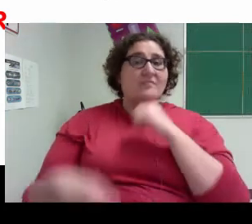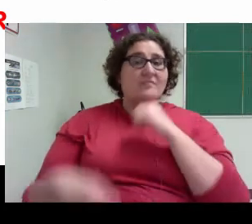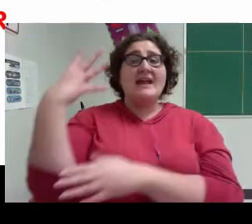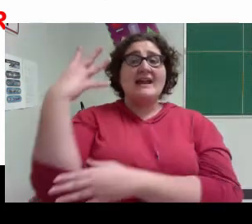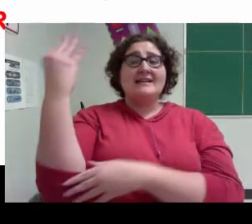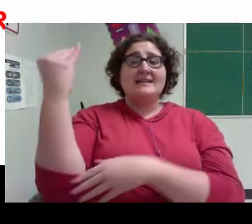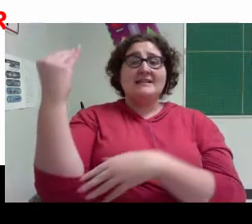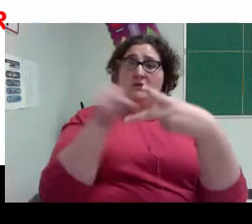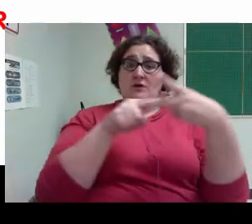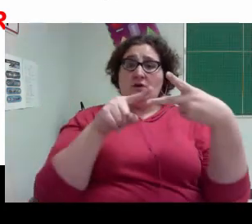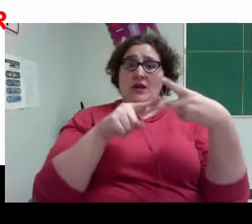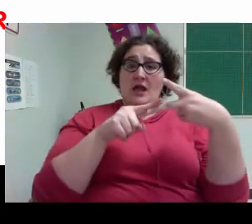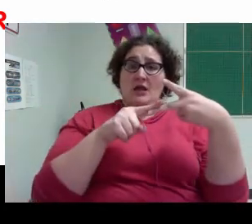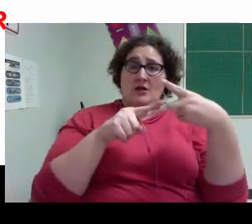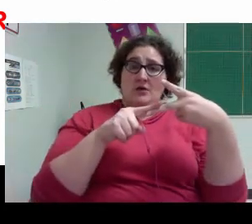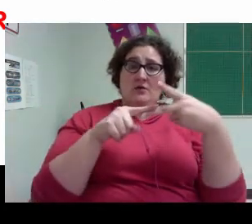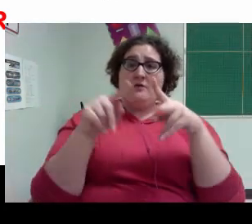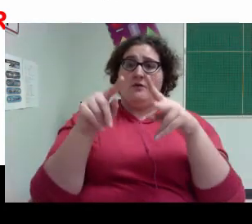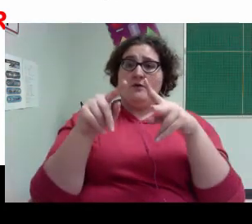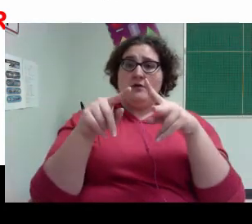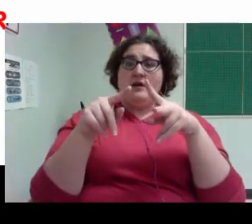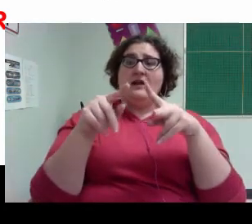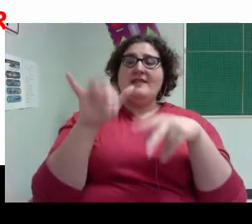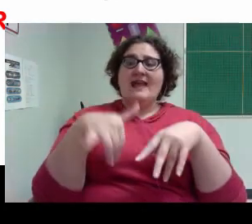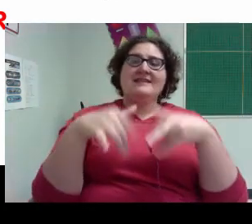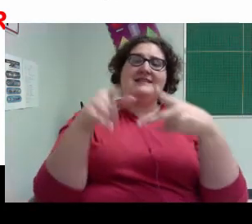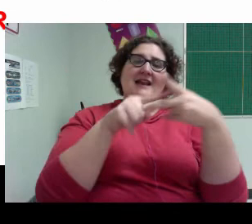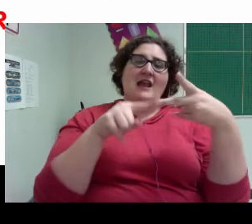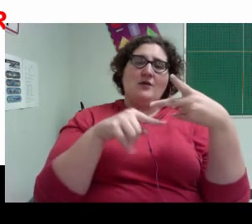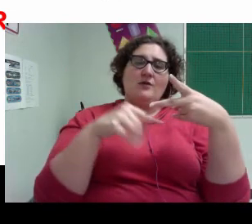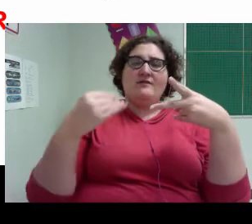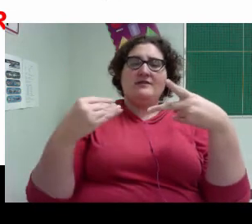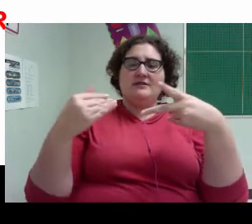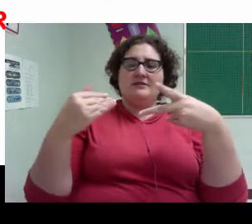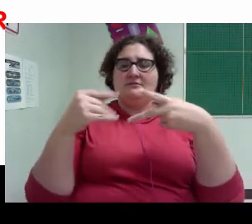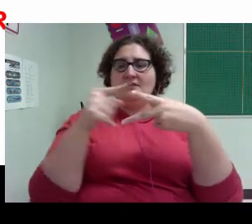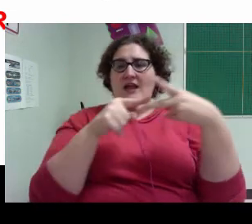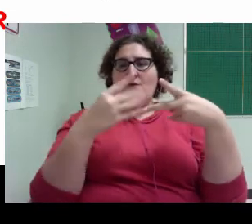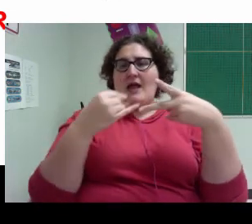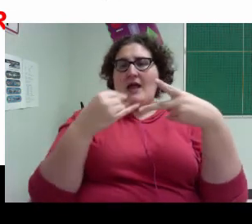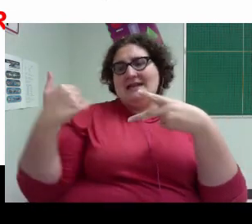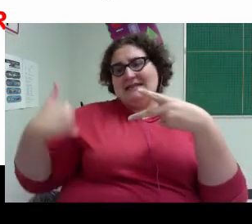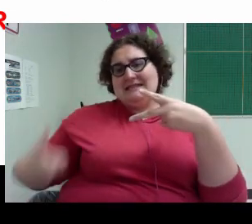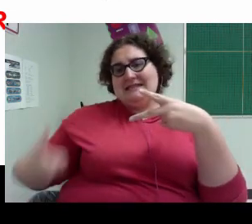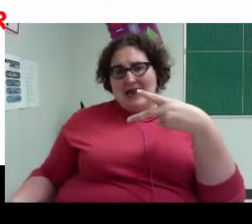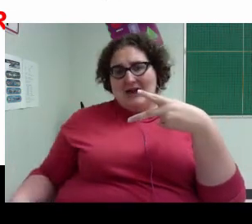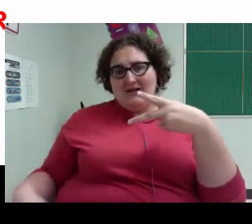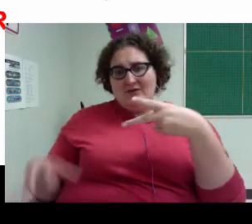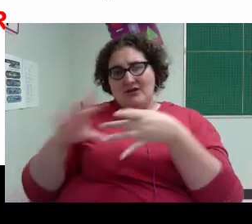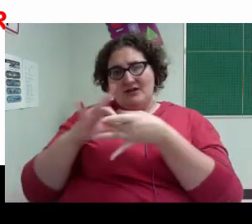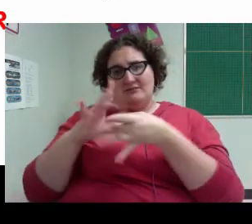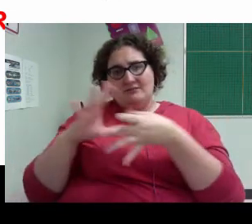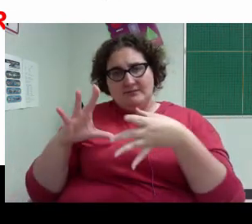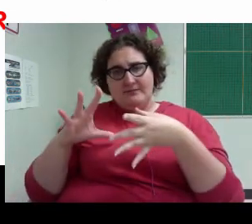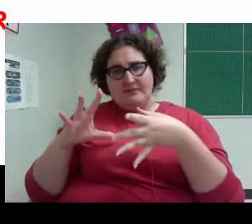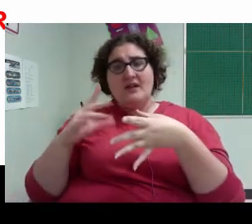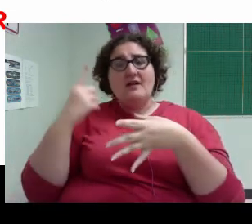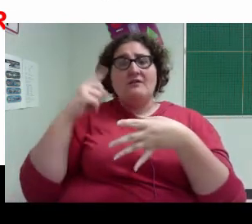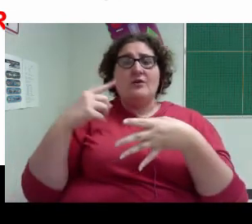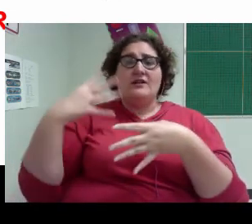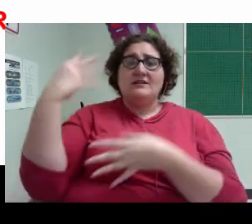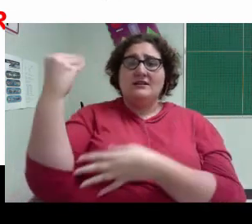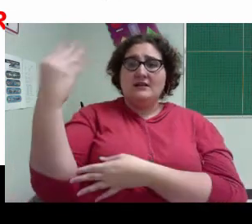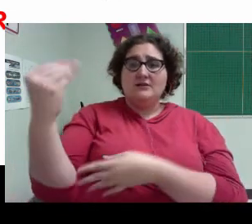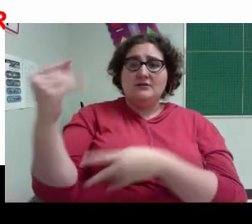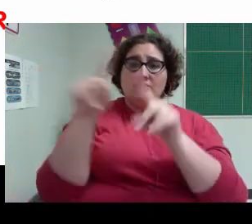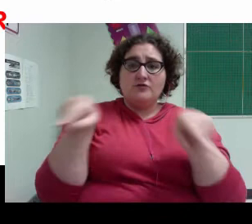An exterior angle of a polygon is an angle formed by the side and an extension of an adjacent side. For each exterior angle of a triangle,